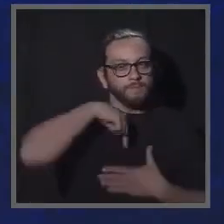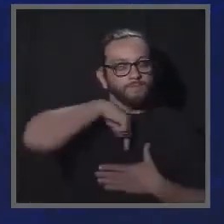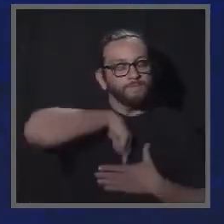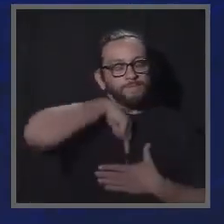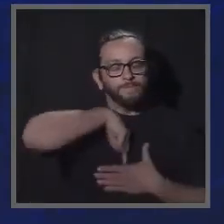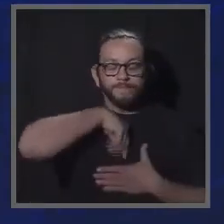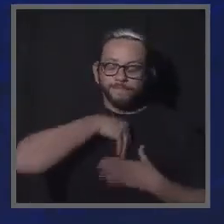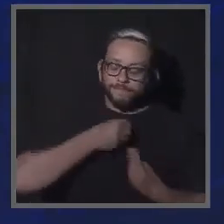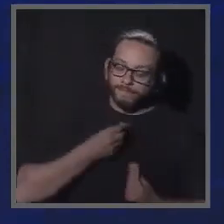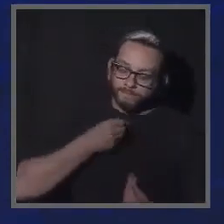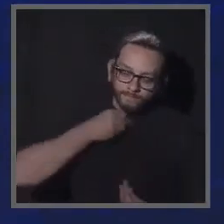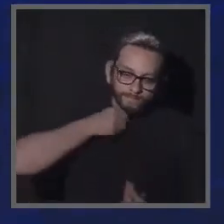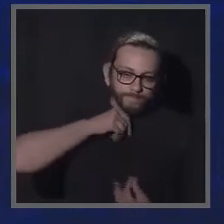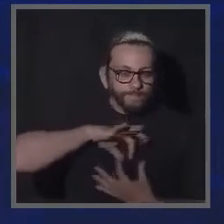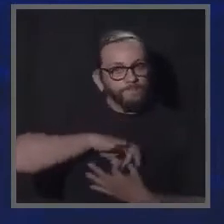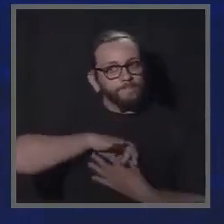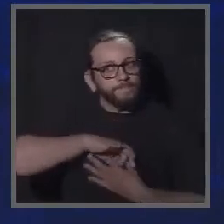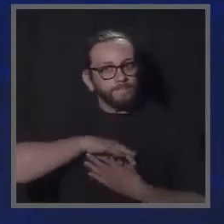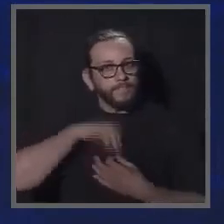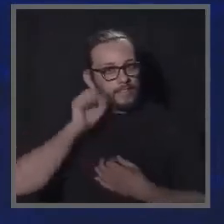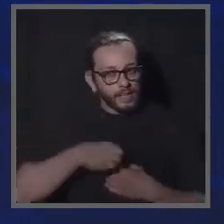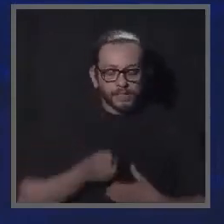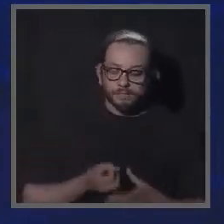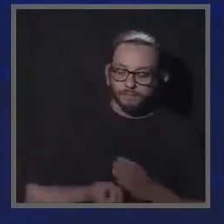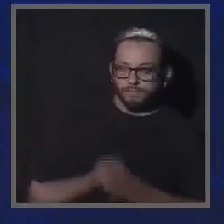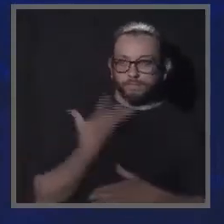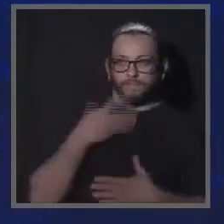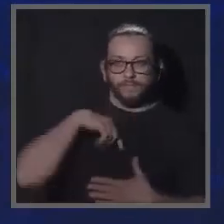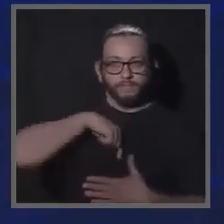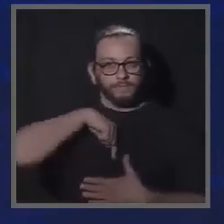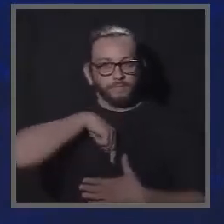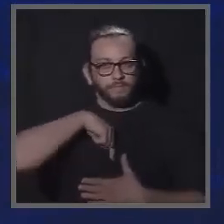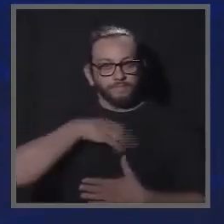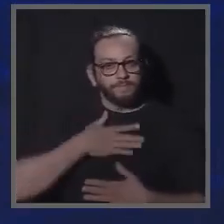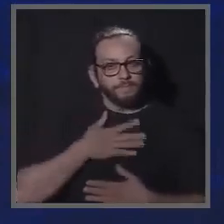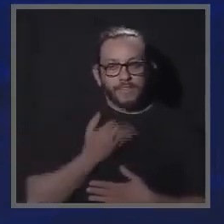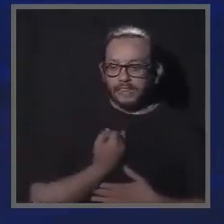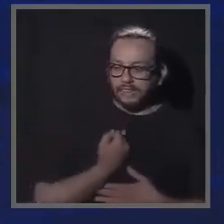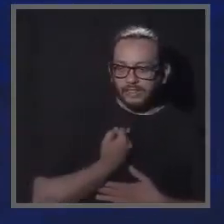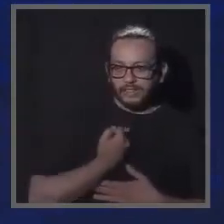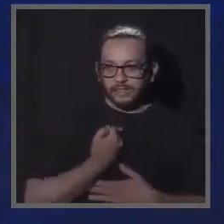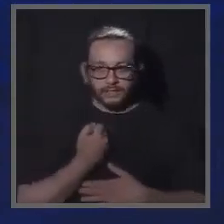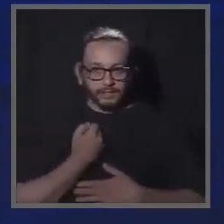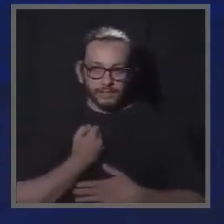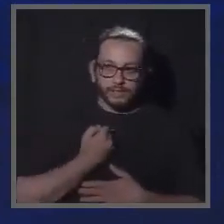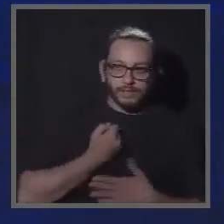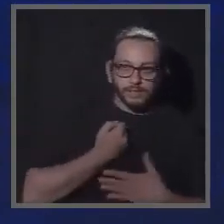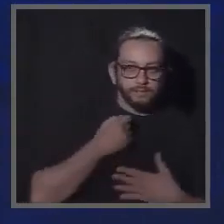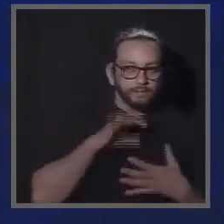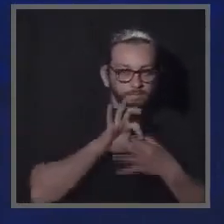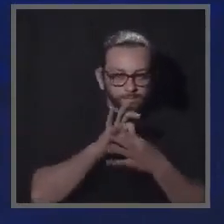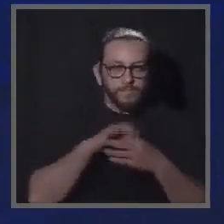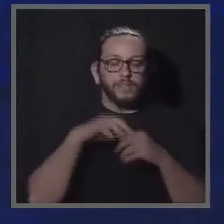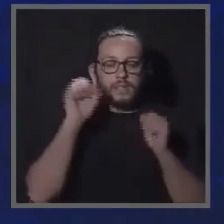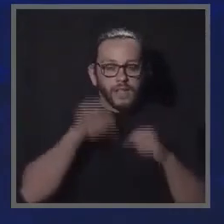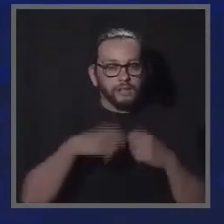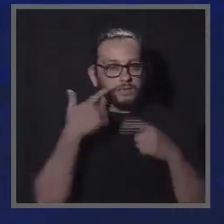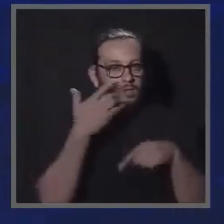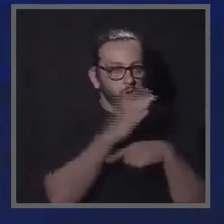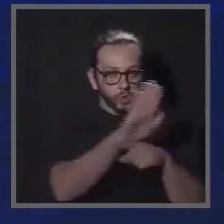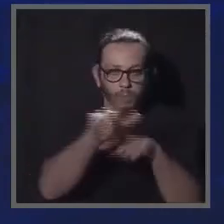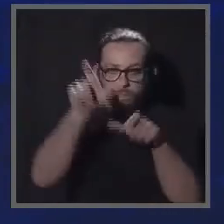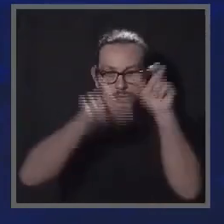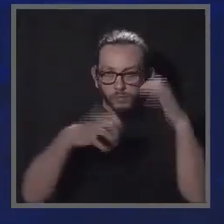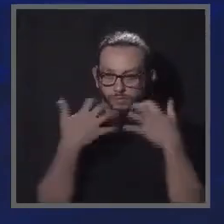How do we generate intimacy in the relationship with the audiences and with the creations, considering,